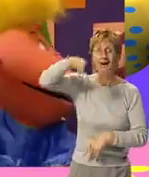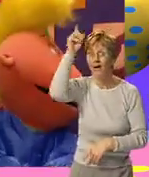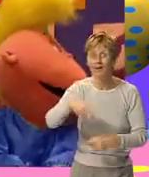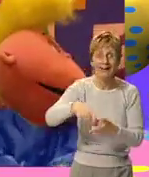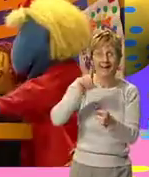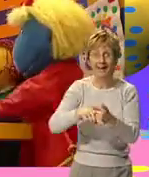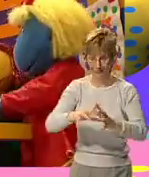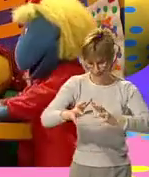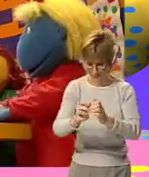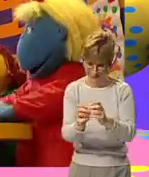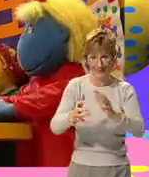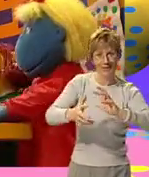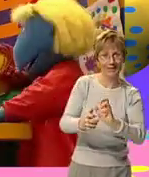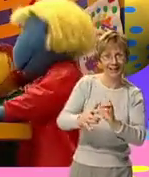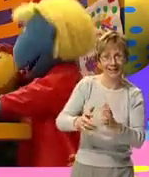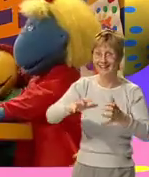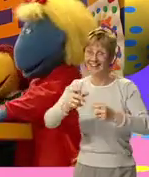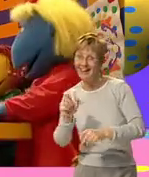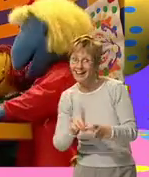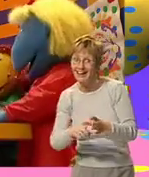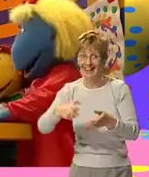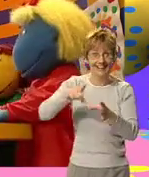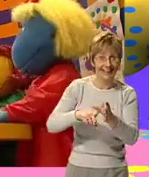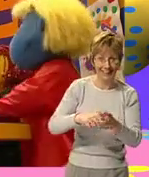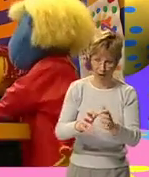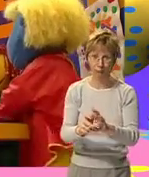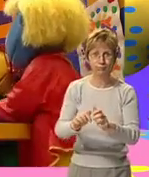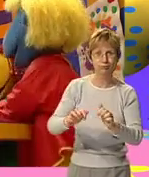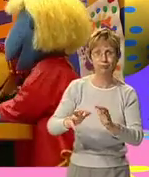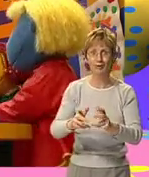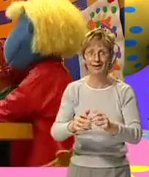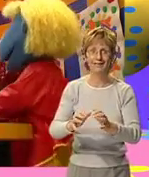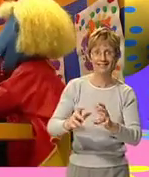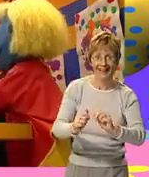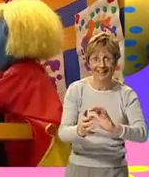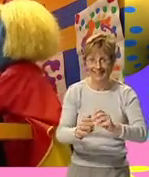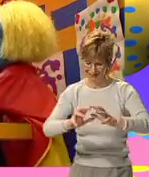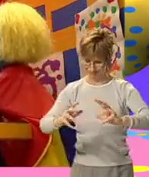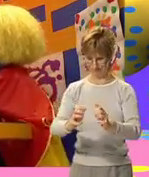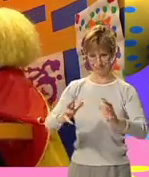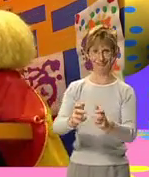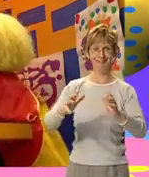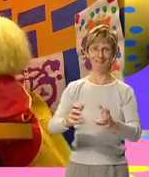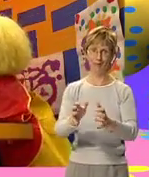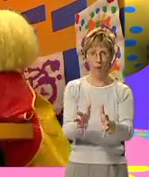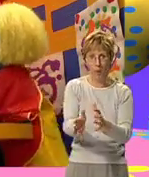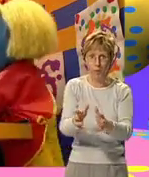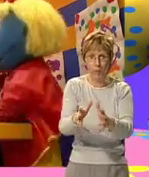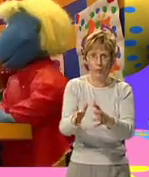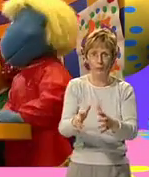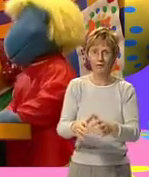play all day with wibbly wobbly clay. Clay, clay, wobbly